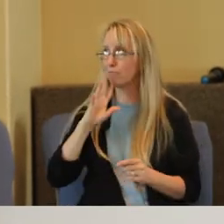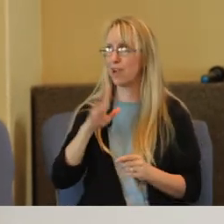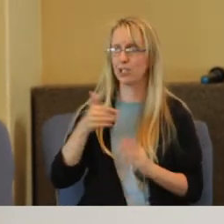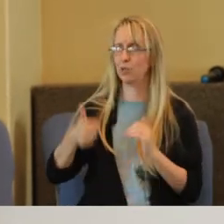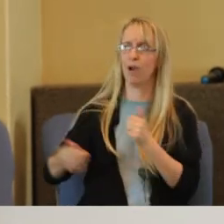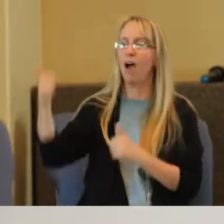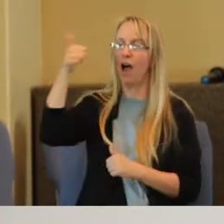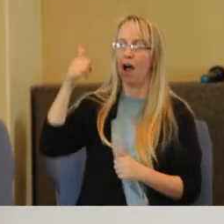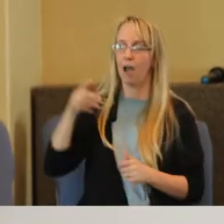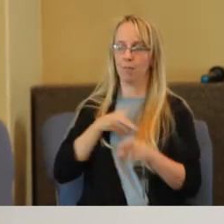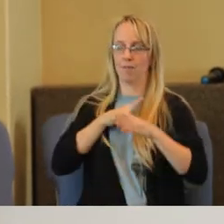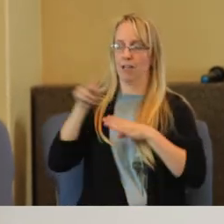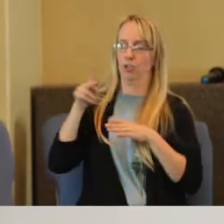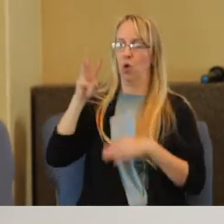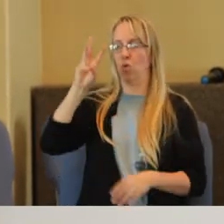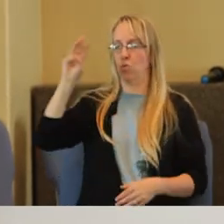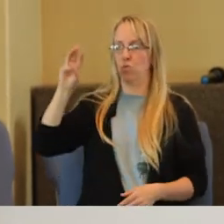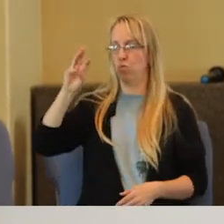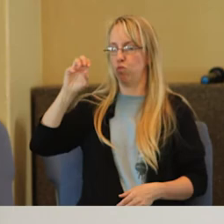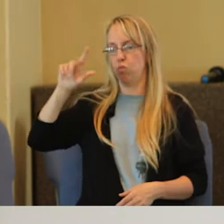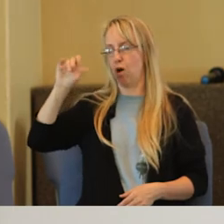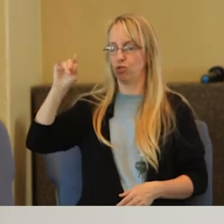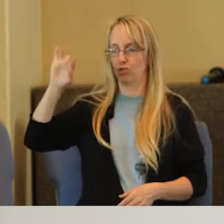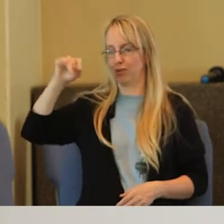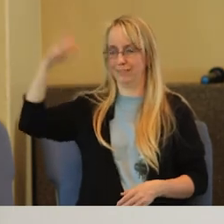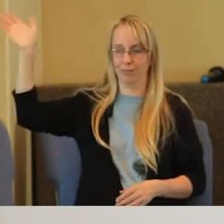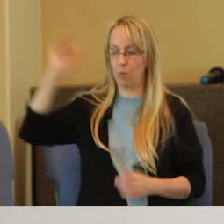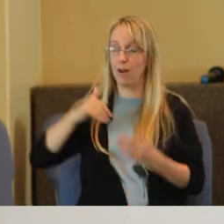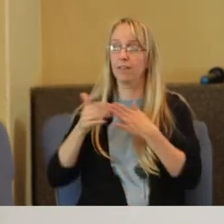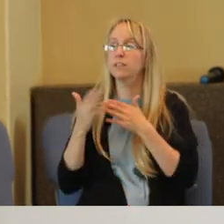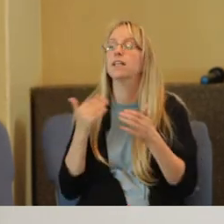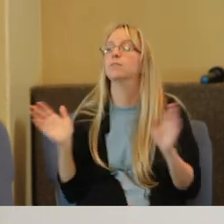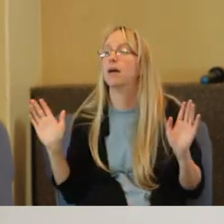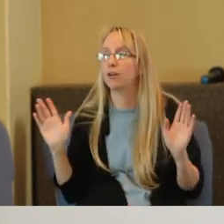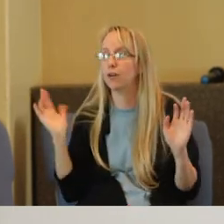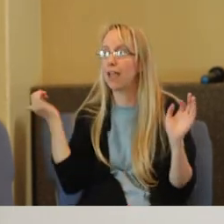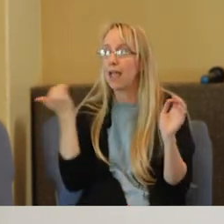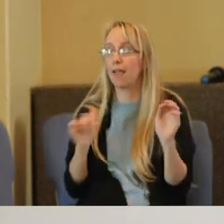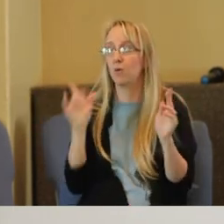between. Everybody wants to belong to the family.